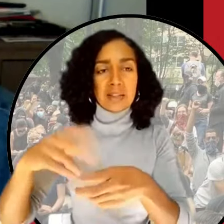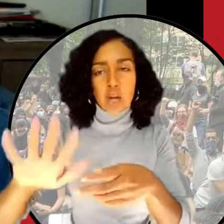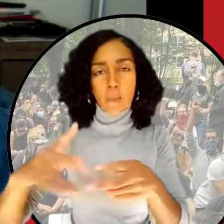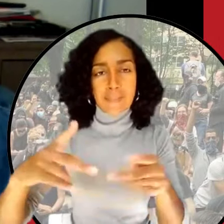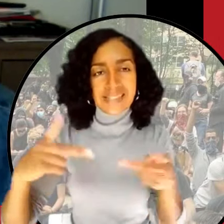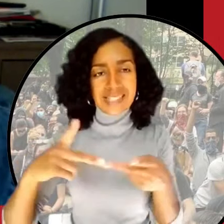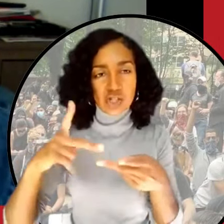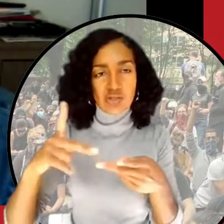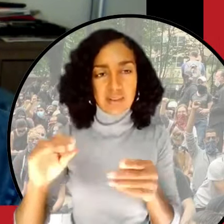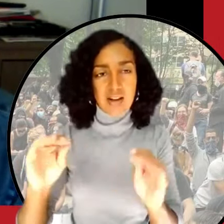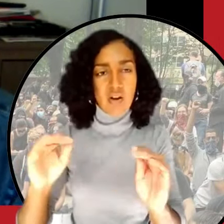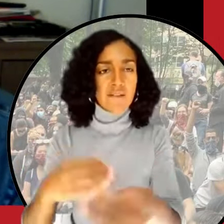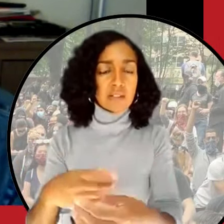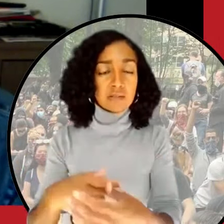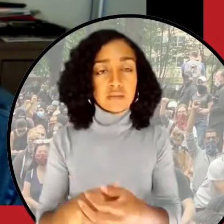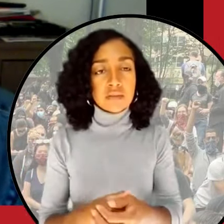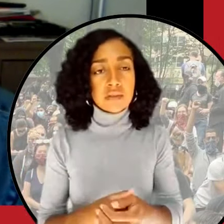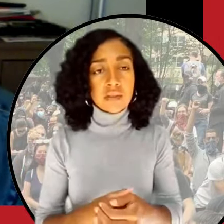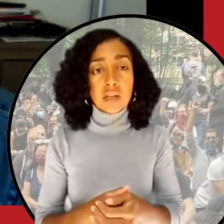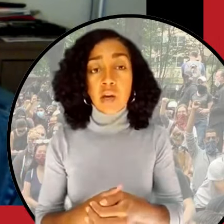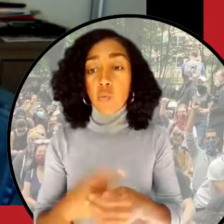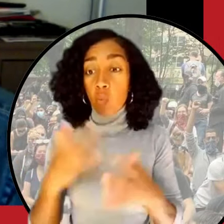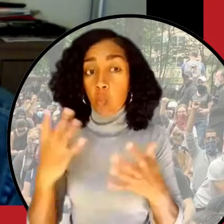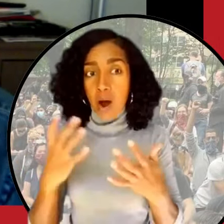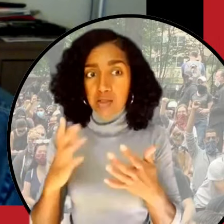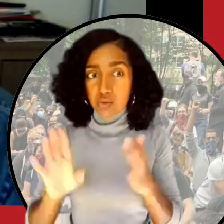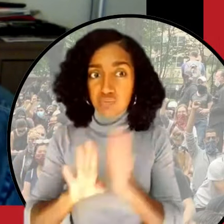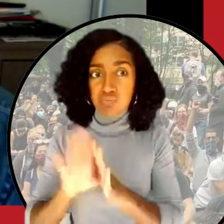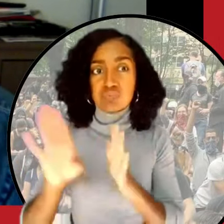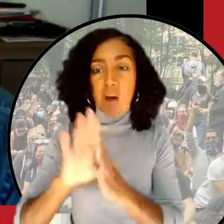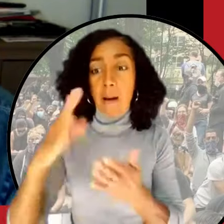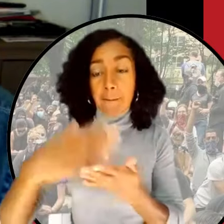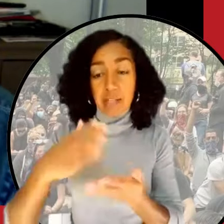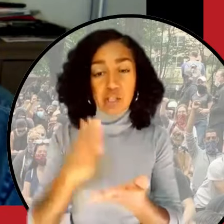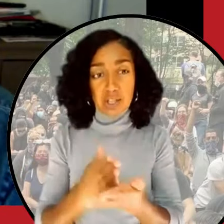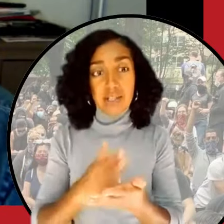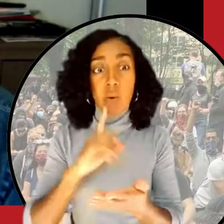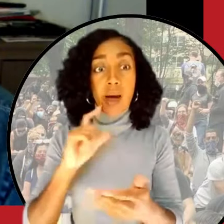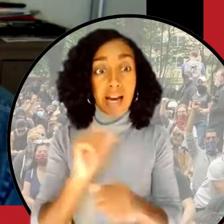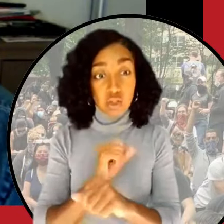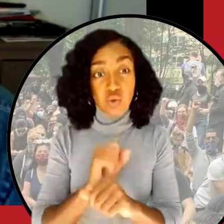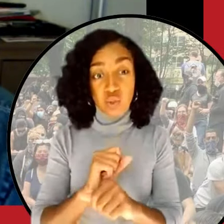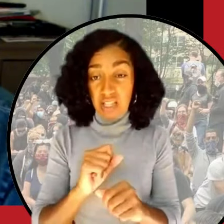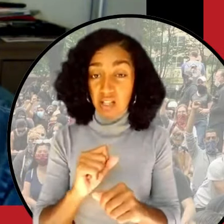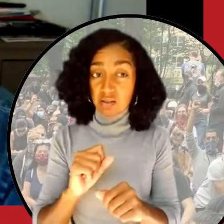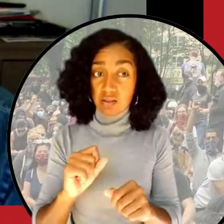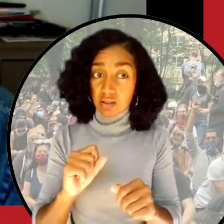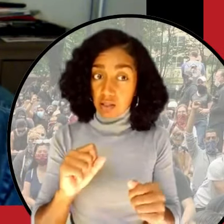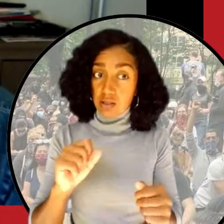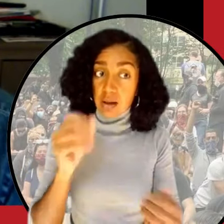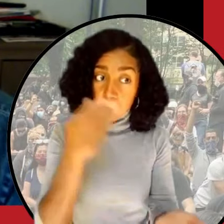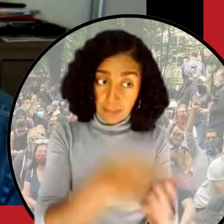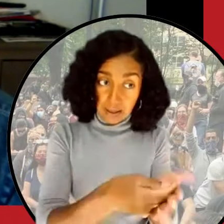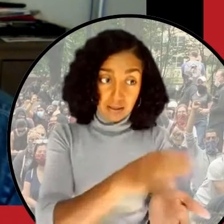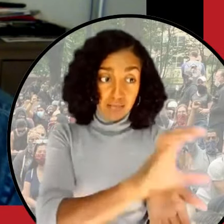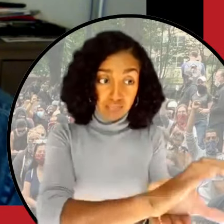us a budget that is gonna actually do the hard thing and take money away from the police.